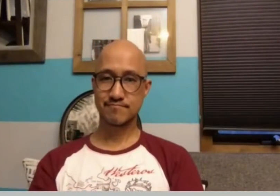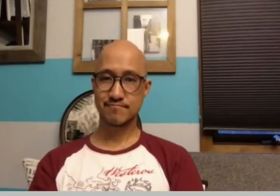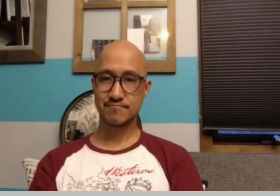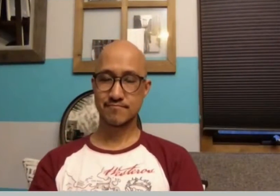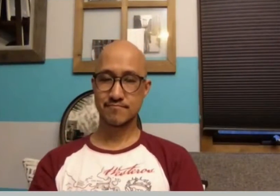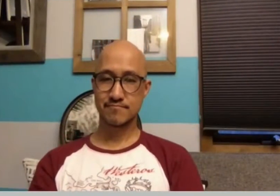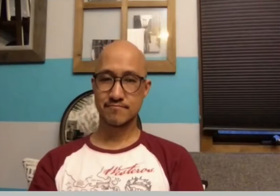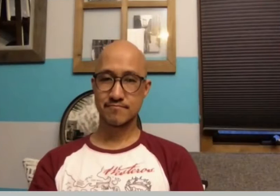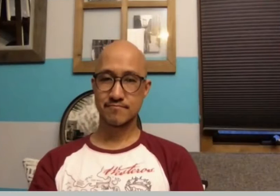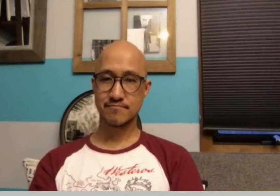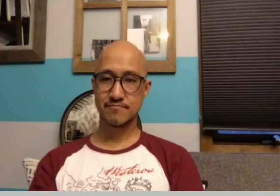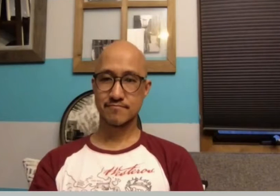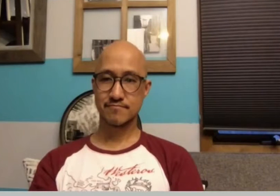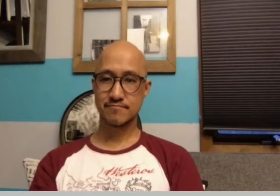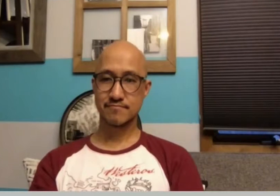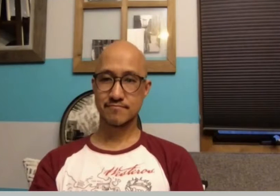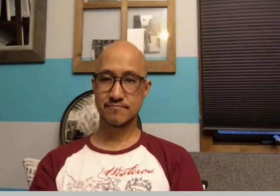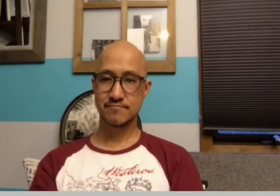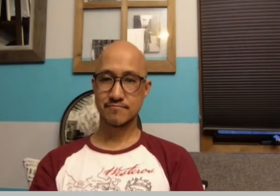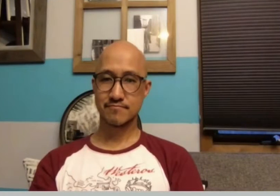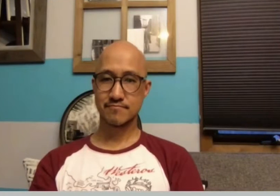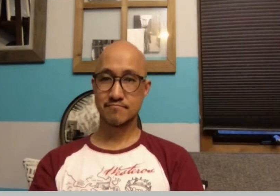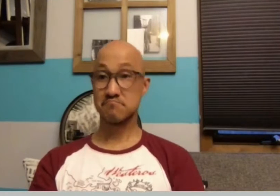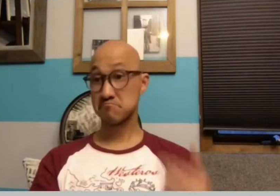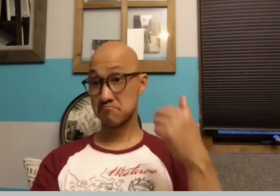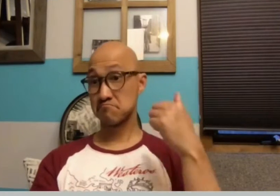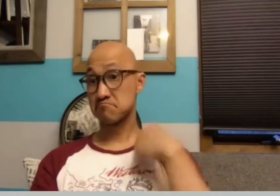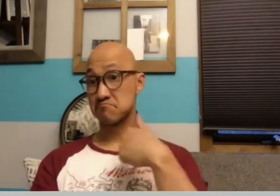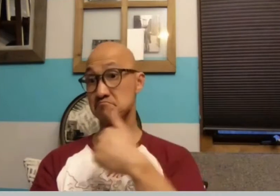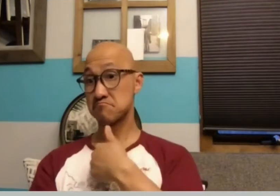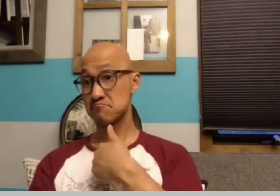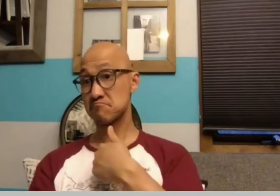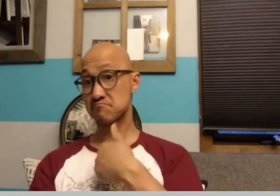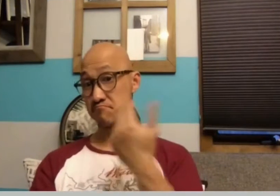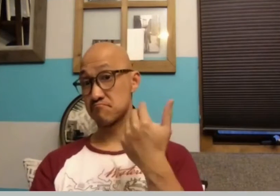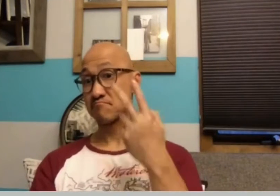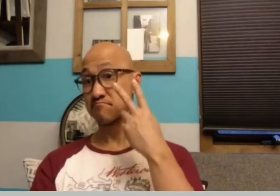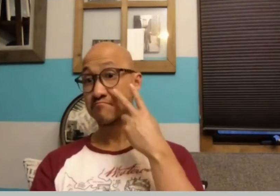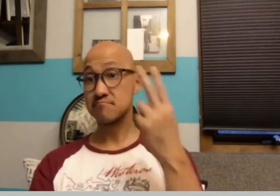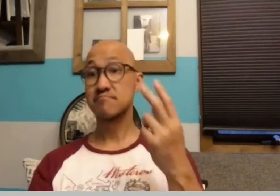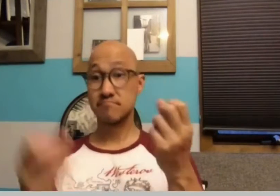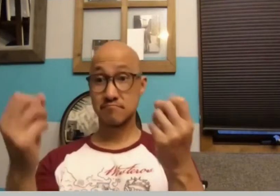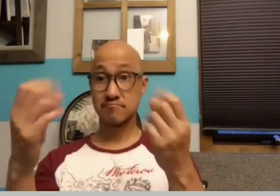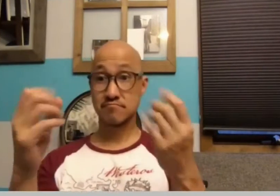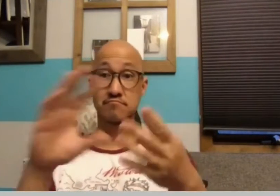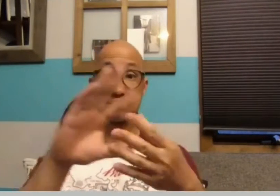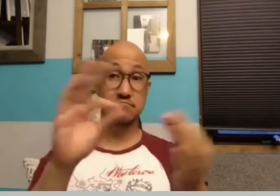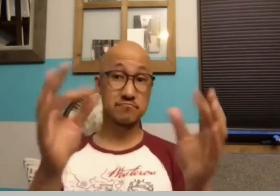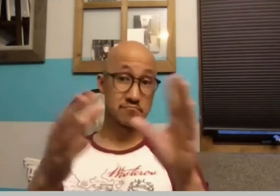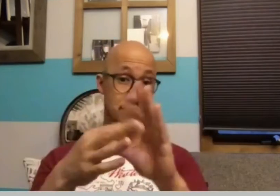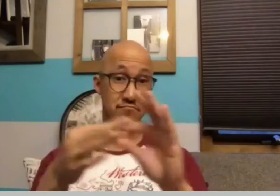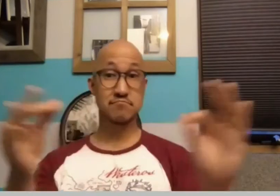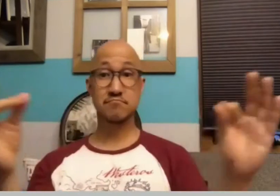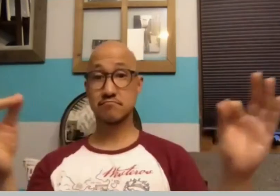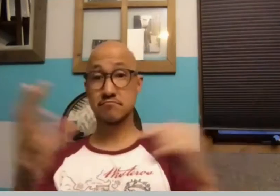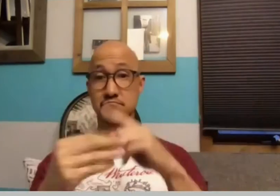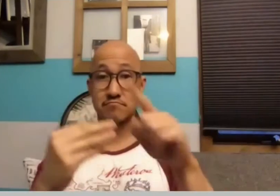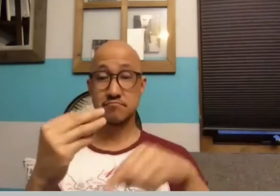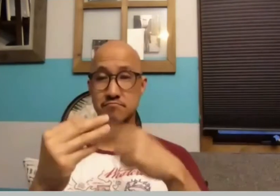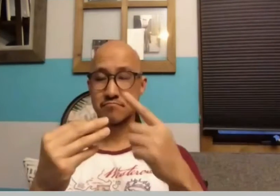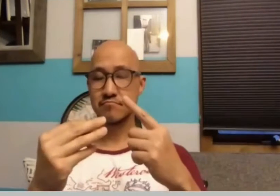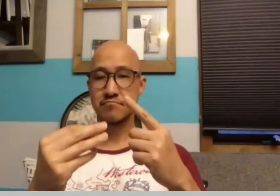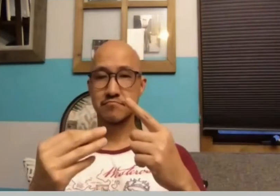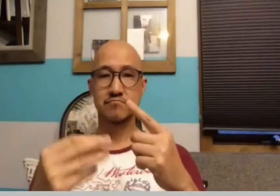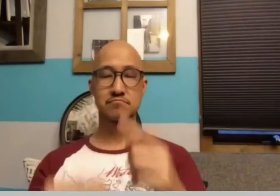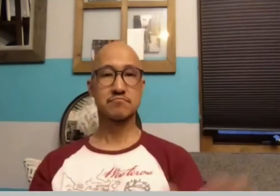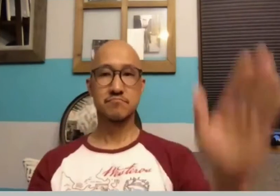the Bible has been mostly a narrative about the mankind and specifically the people chosen by God. And God was there, but he was kind of like a side